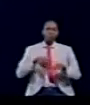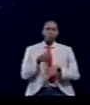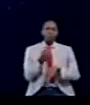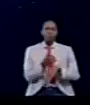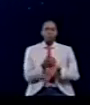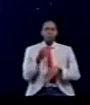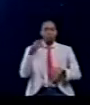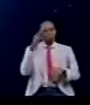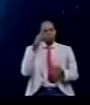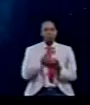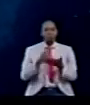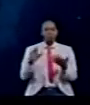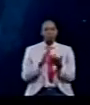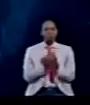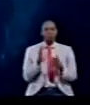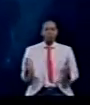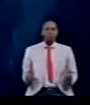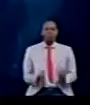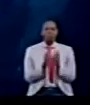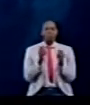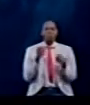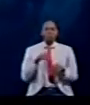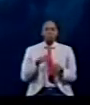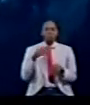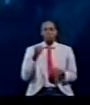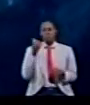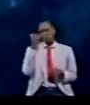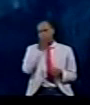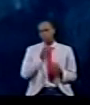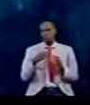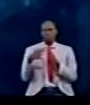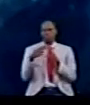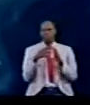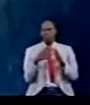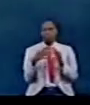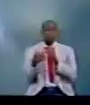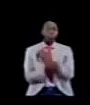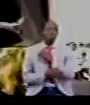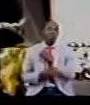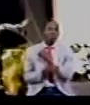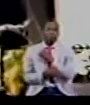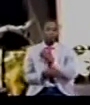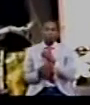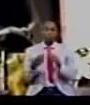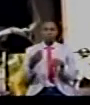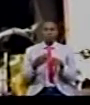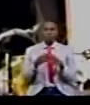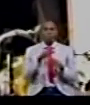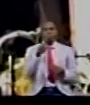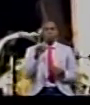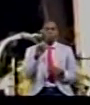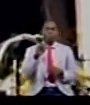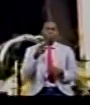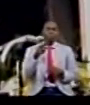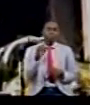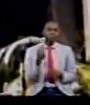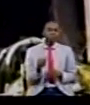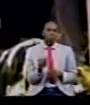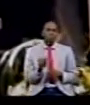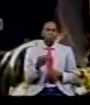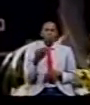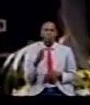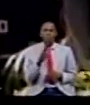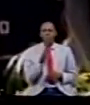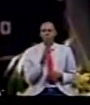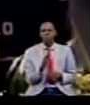this last week, you will know that a particular sister was announced on the ears of God's kingdom. I don't know how many of us saw it.